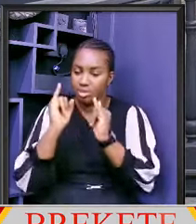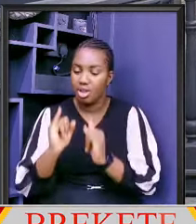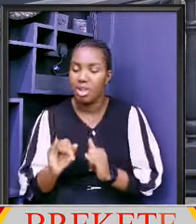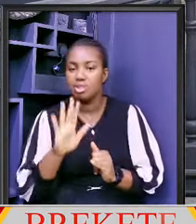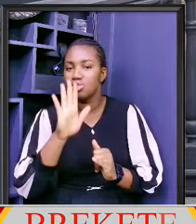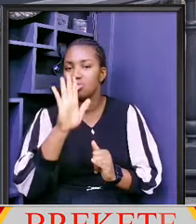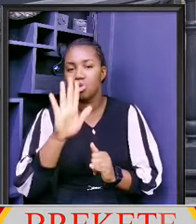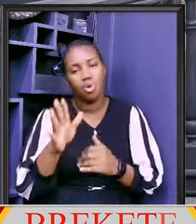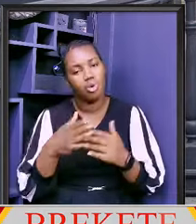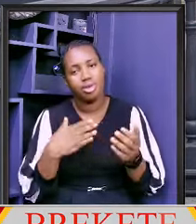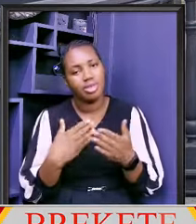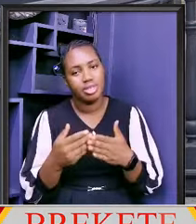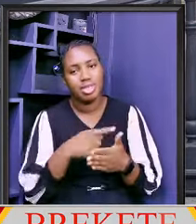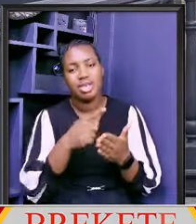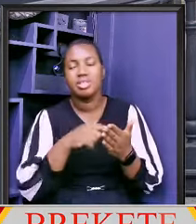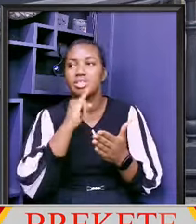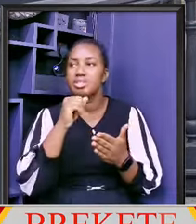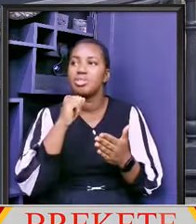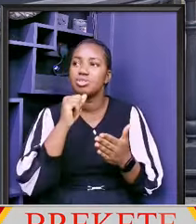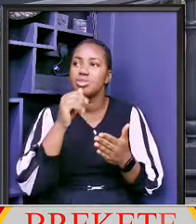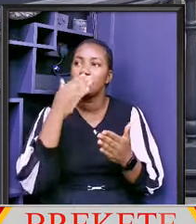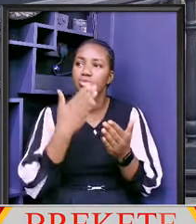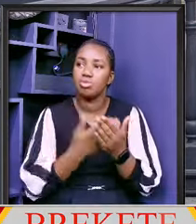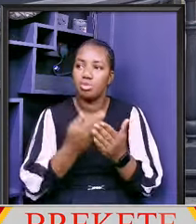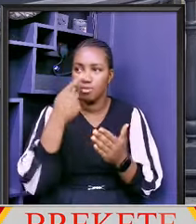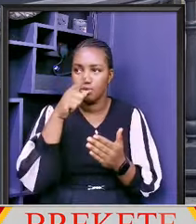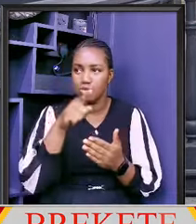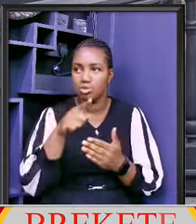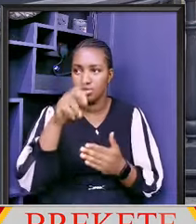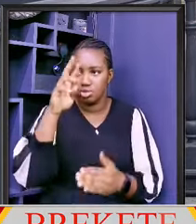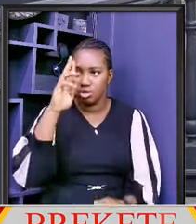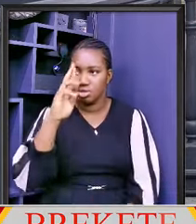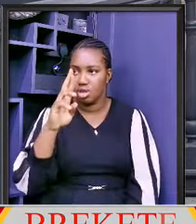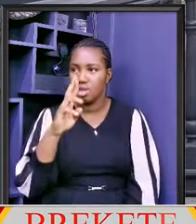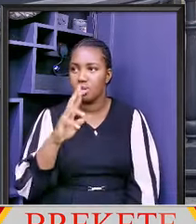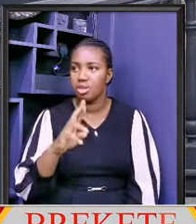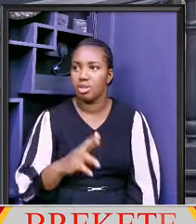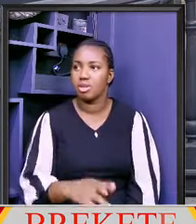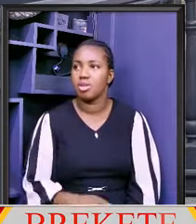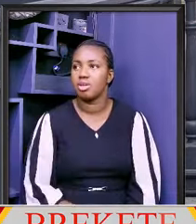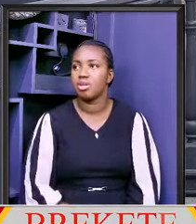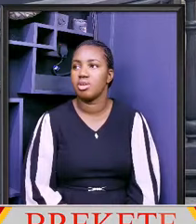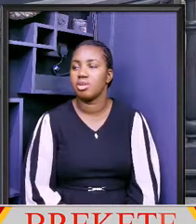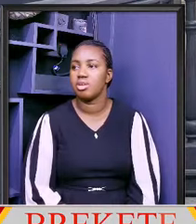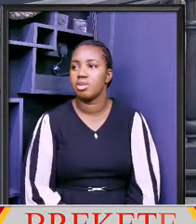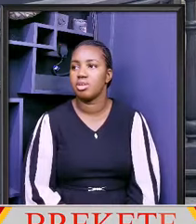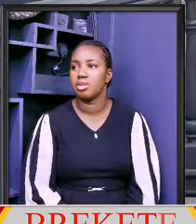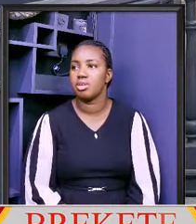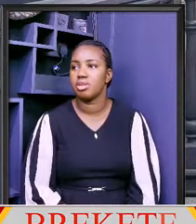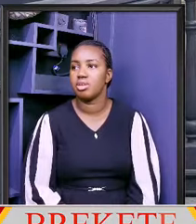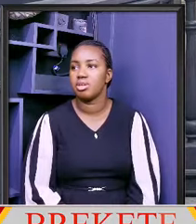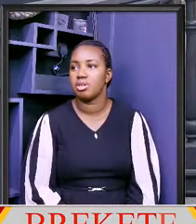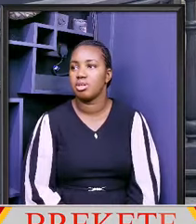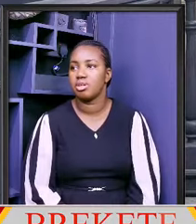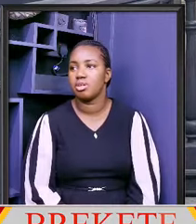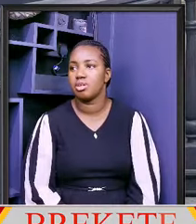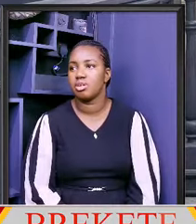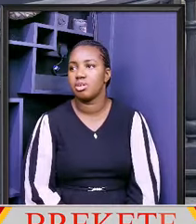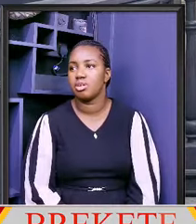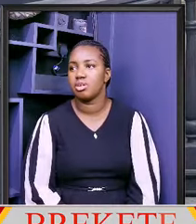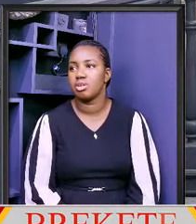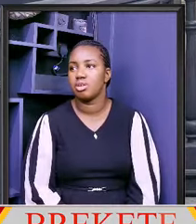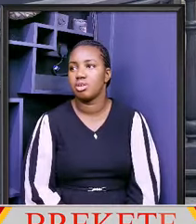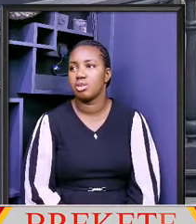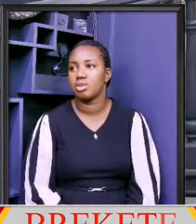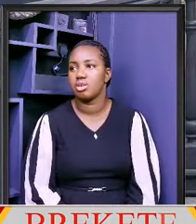sir. You are selfish, sir. No, meat, yes, sorry, sir. Okay, you are selfish, sir. Maybe I sell meat, sir.